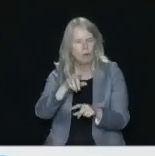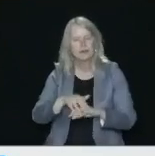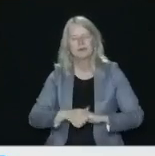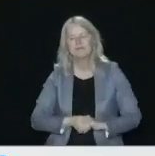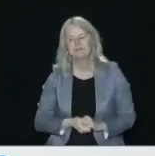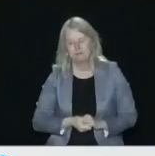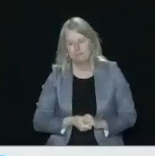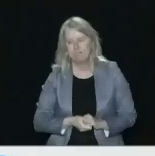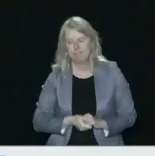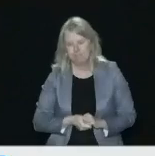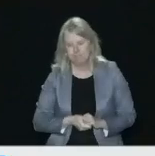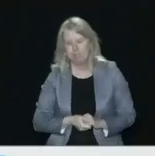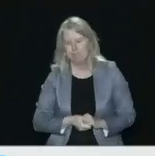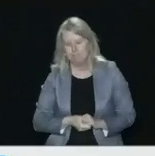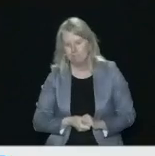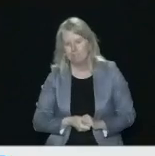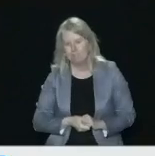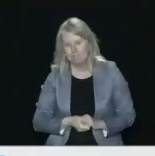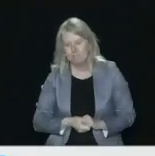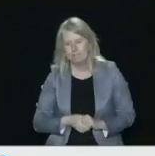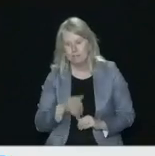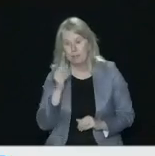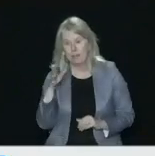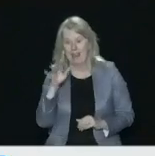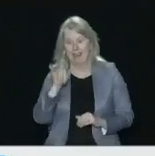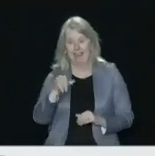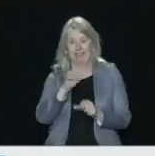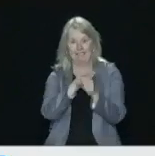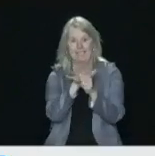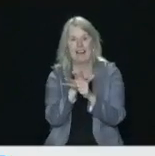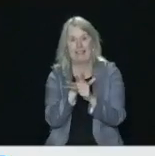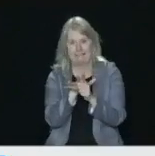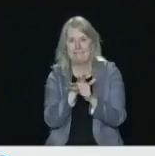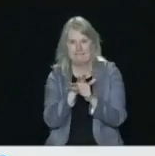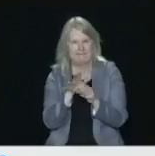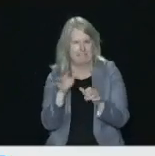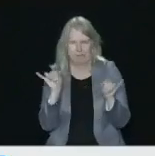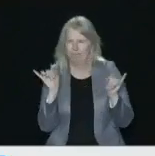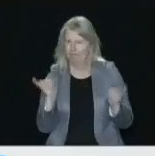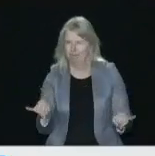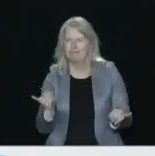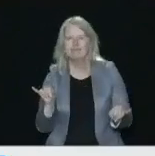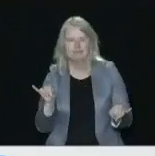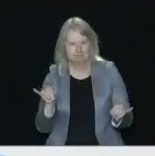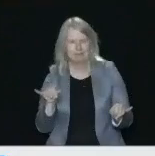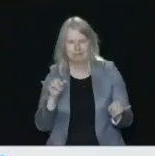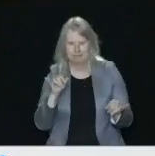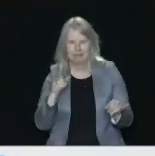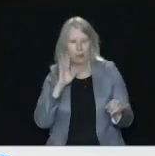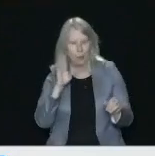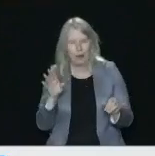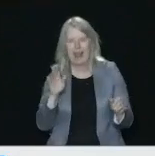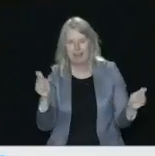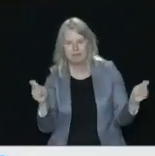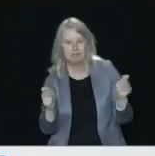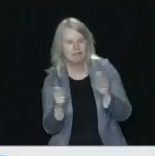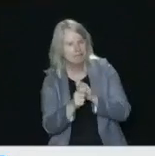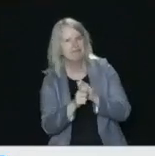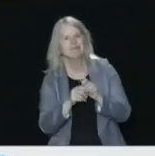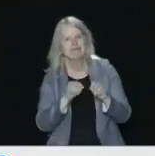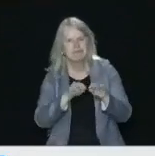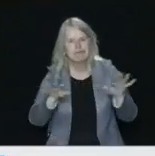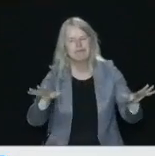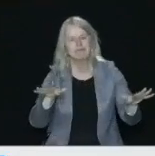we've made the point that it's also good to wear masks to protect others. There are several people who are immunocompromised or